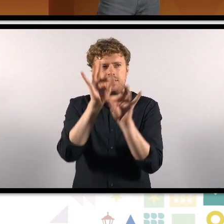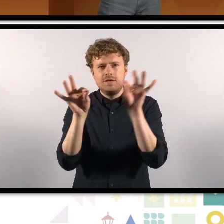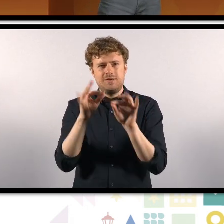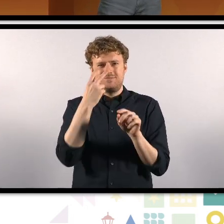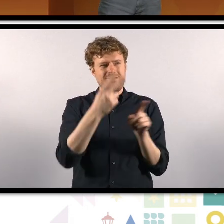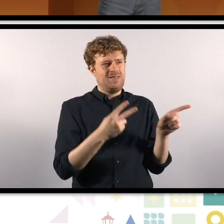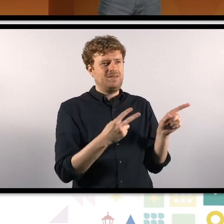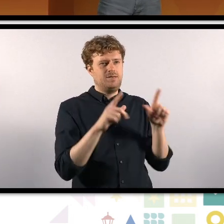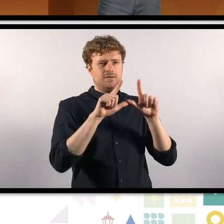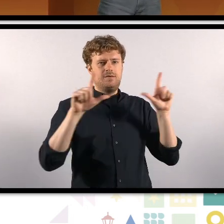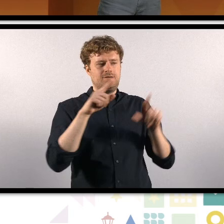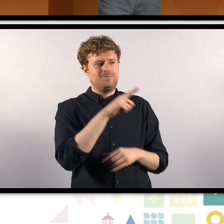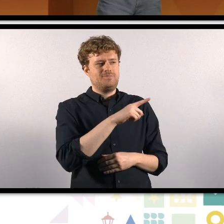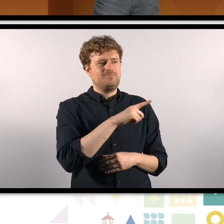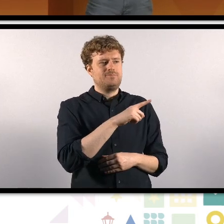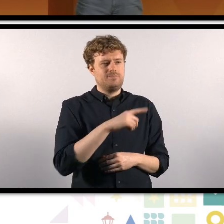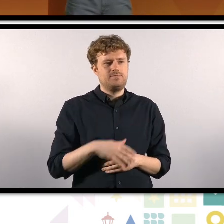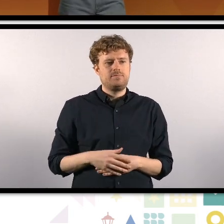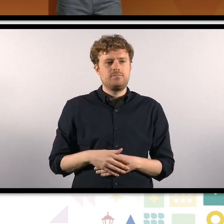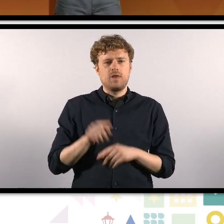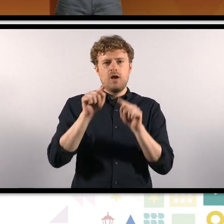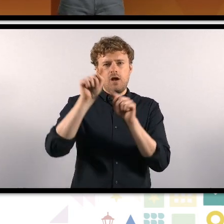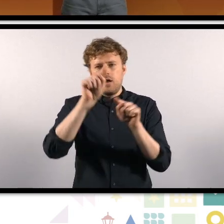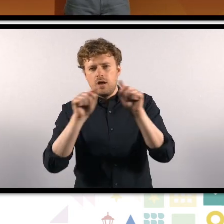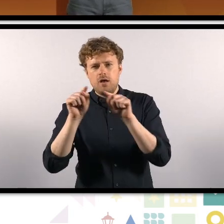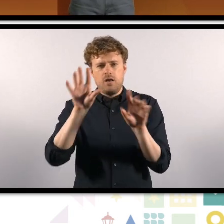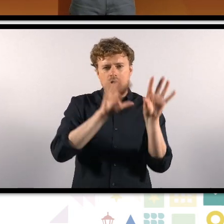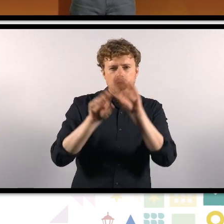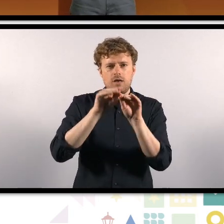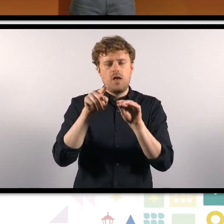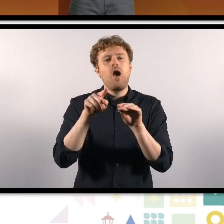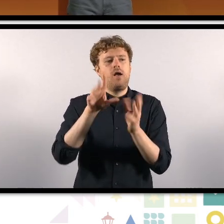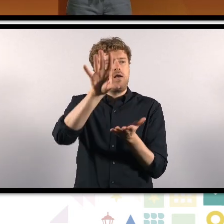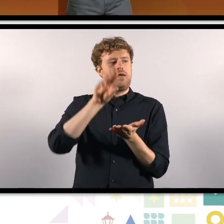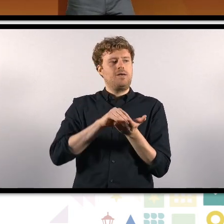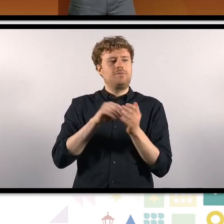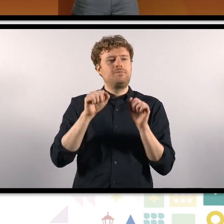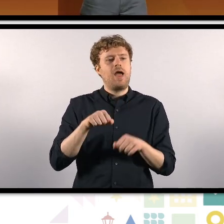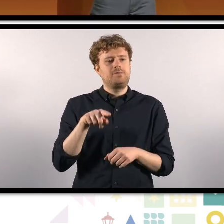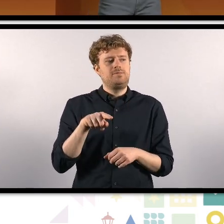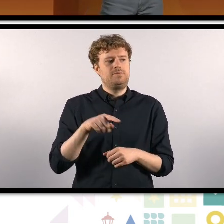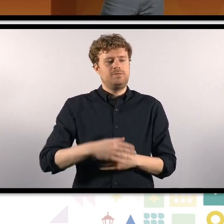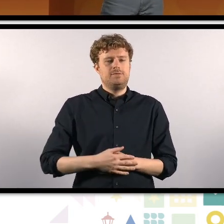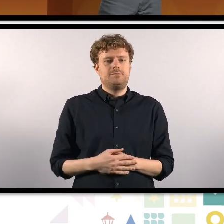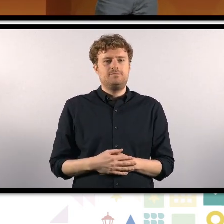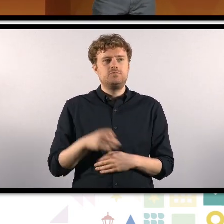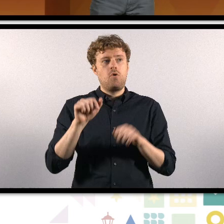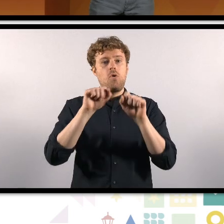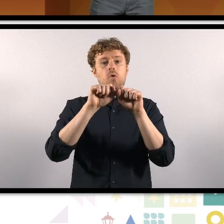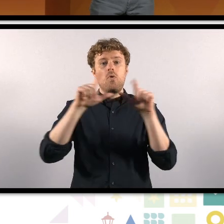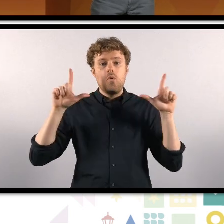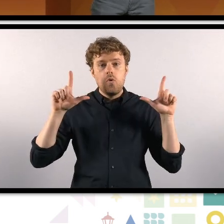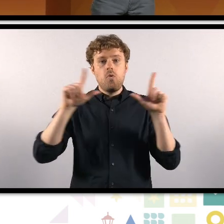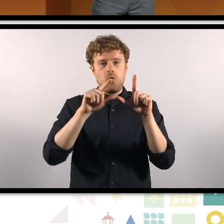with the shift and scale, it didn't matter as much. So it wasn't really much difference between the two. So